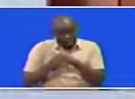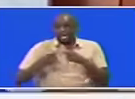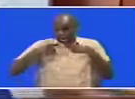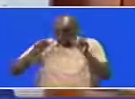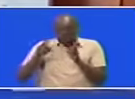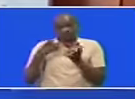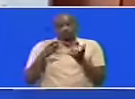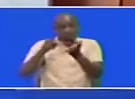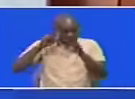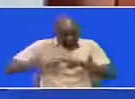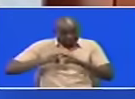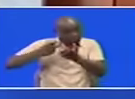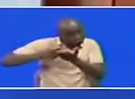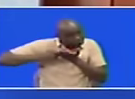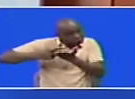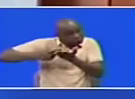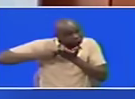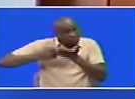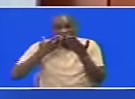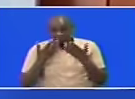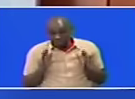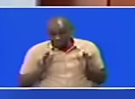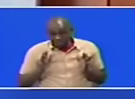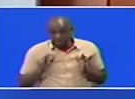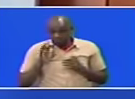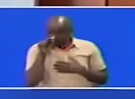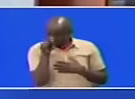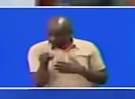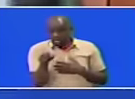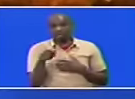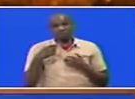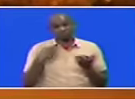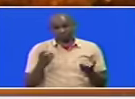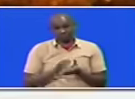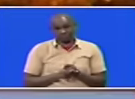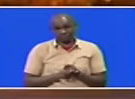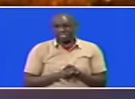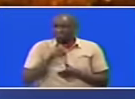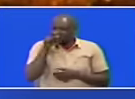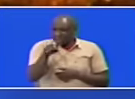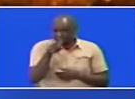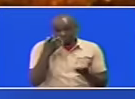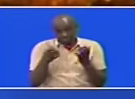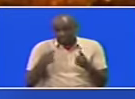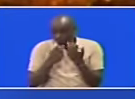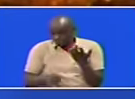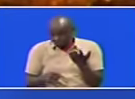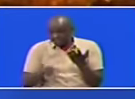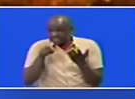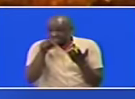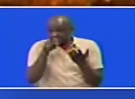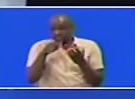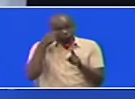space to actually discuss it and agree a way forward on it. Be that as it may, intense